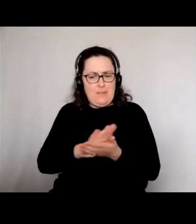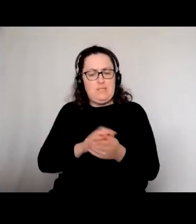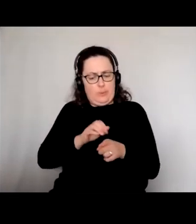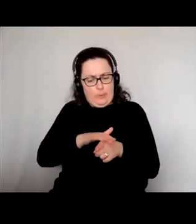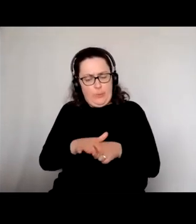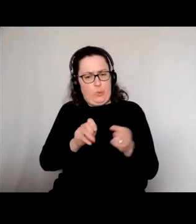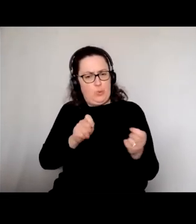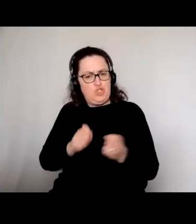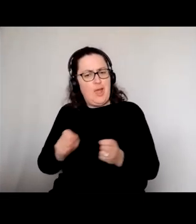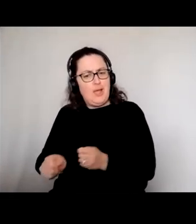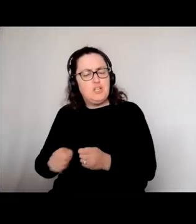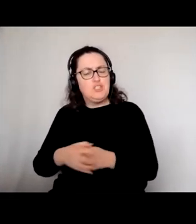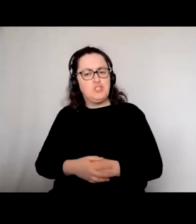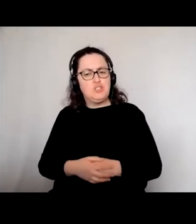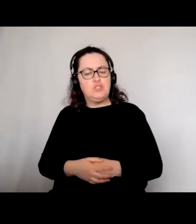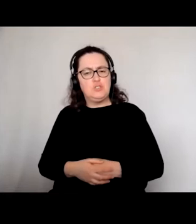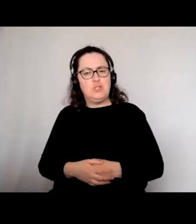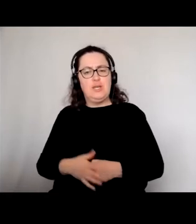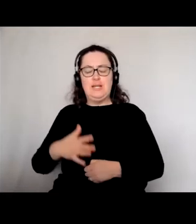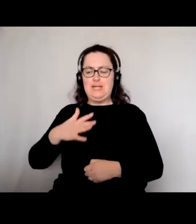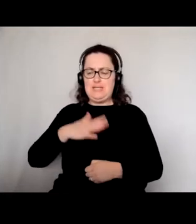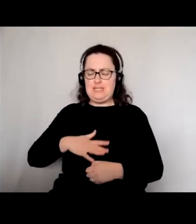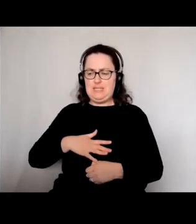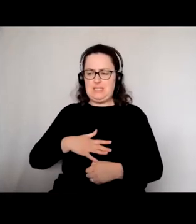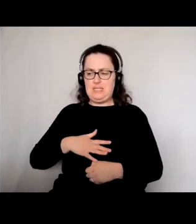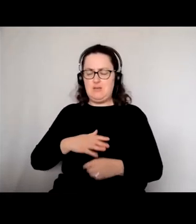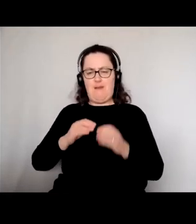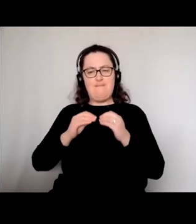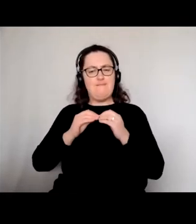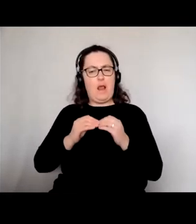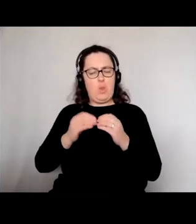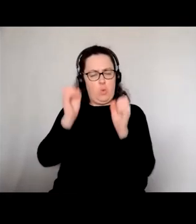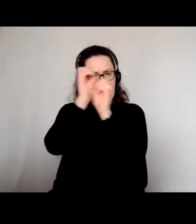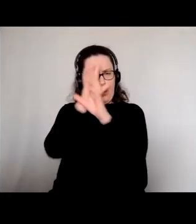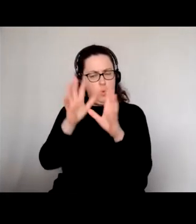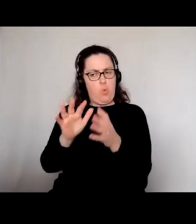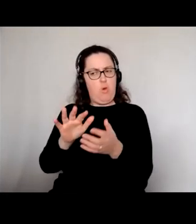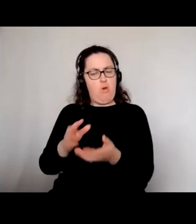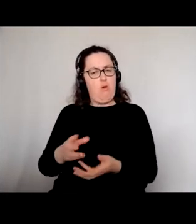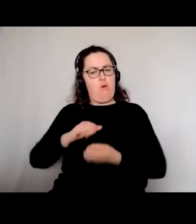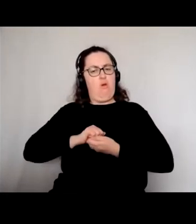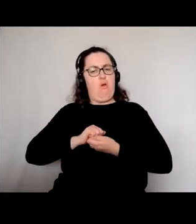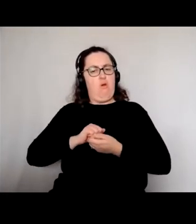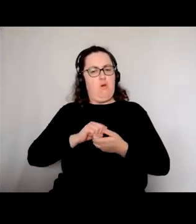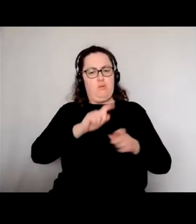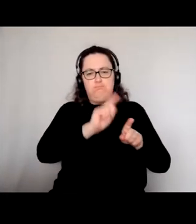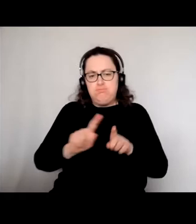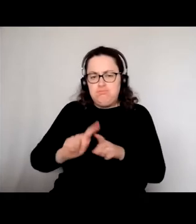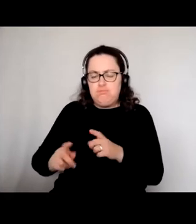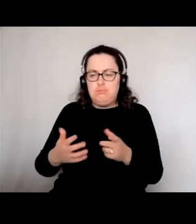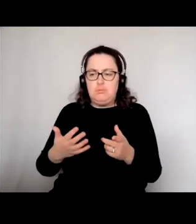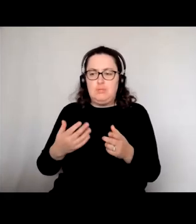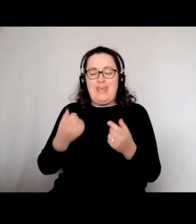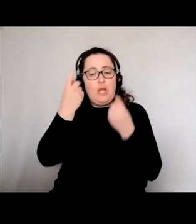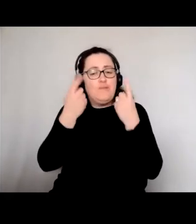to explore how valuing different ways of being in the world can offer innovative alternatives to conventional and mundane access solutions